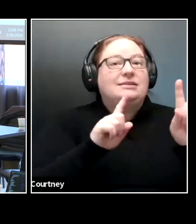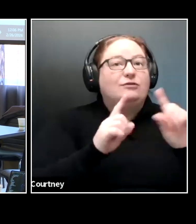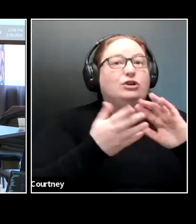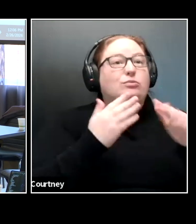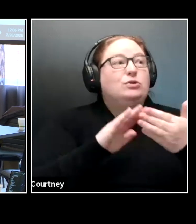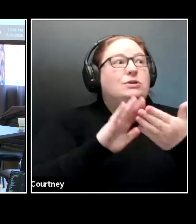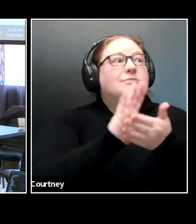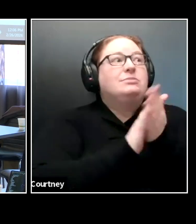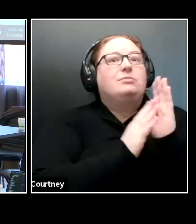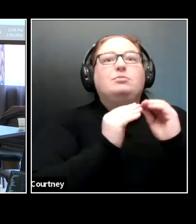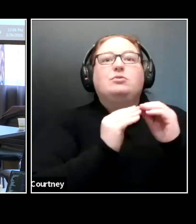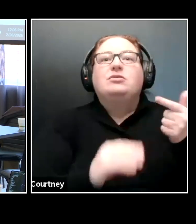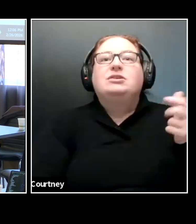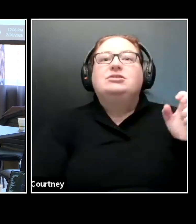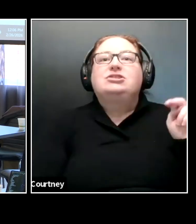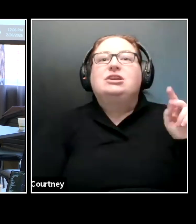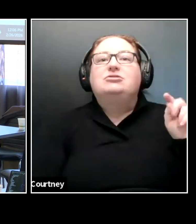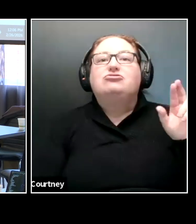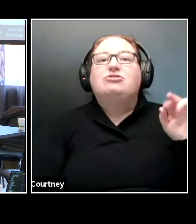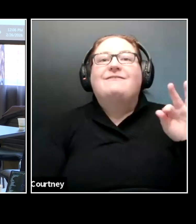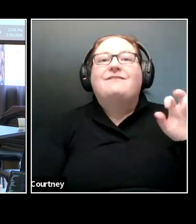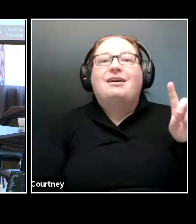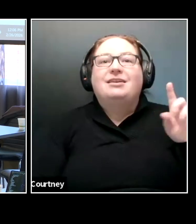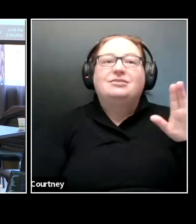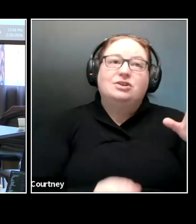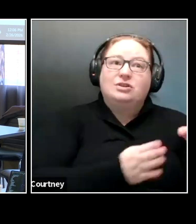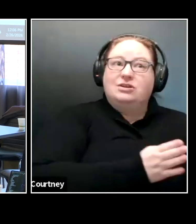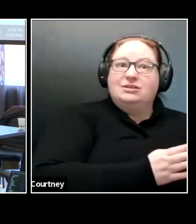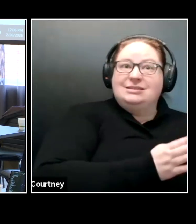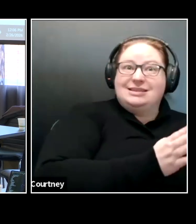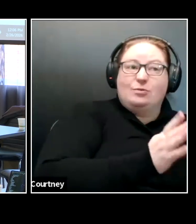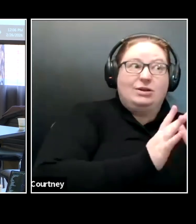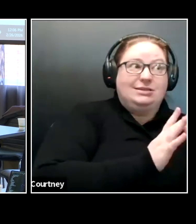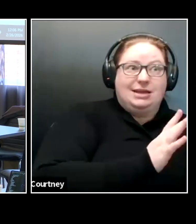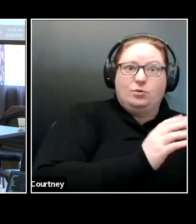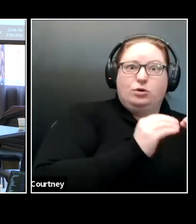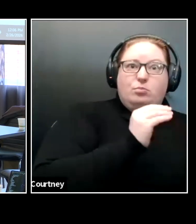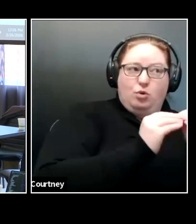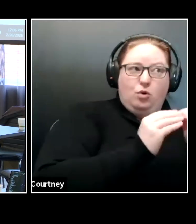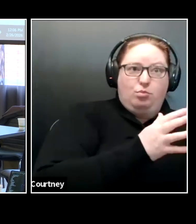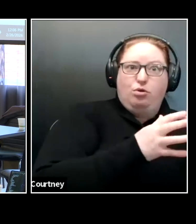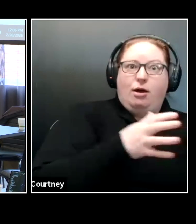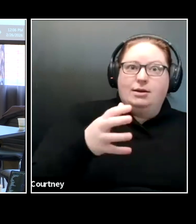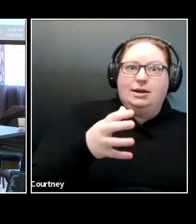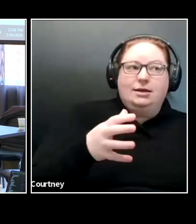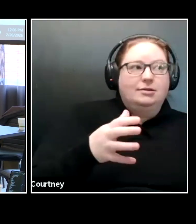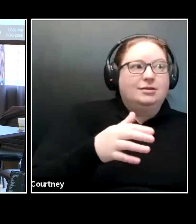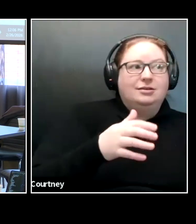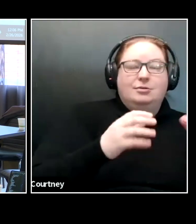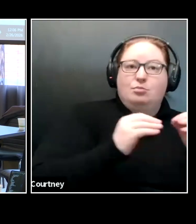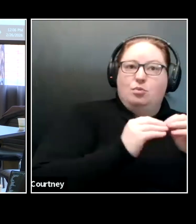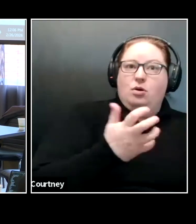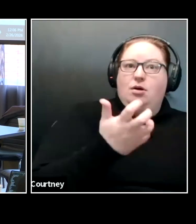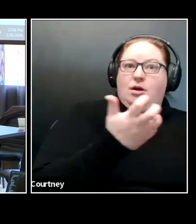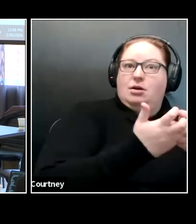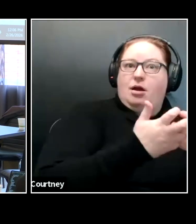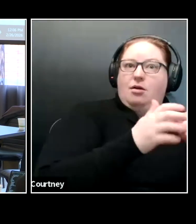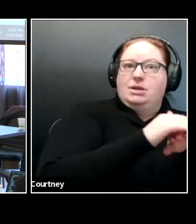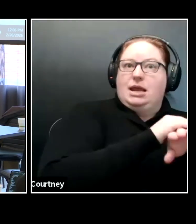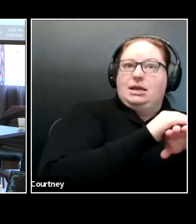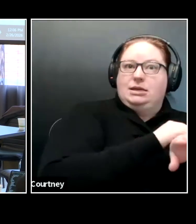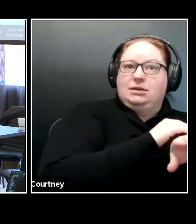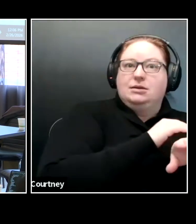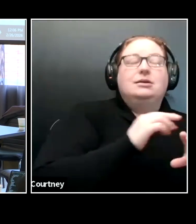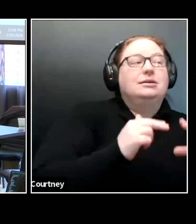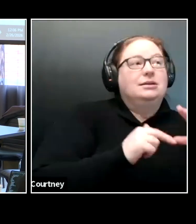so their sidewalk segments and networks are broadening, and they are accommodating folks. The infrastructure is built up to the